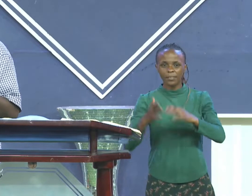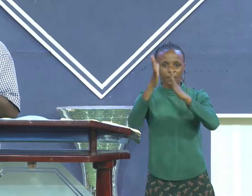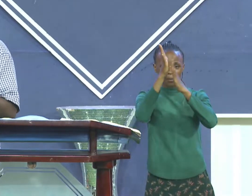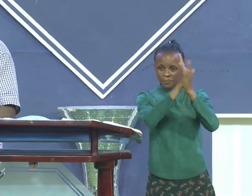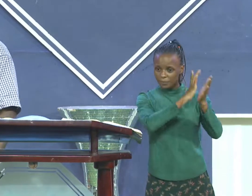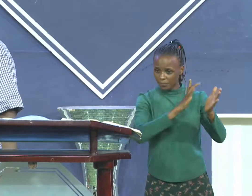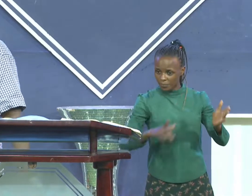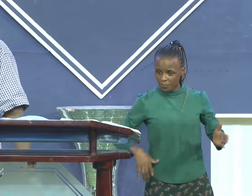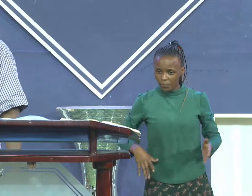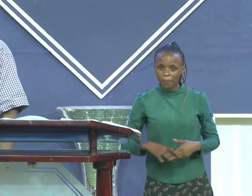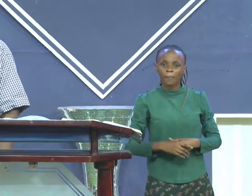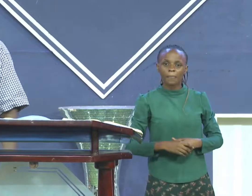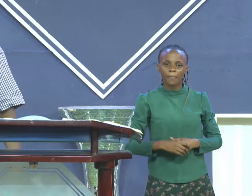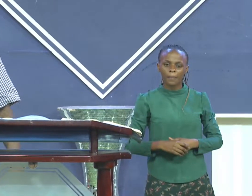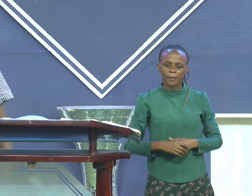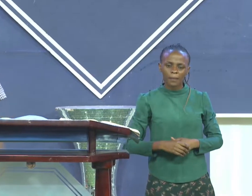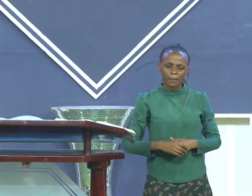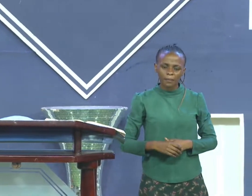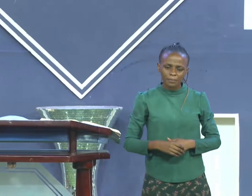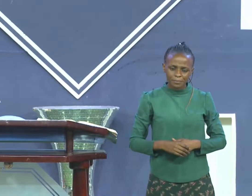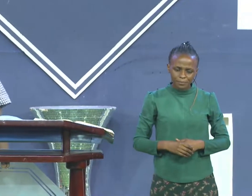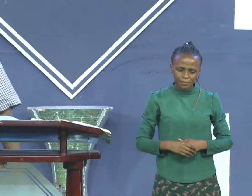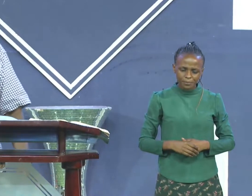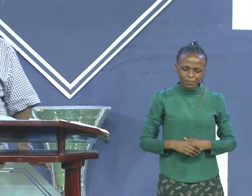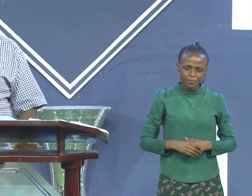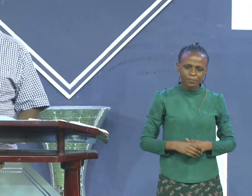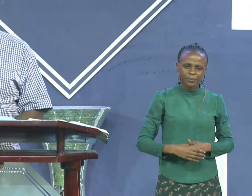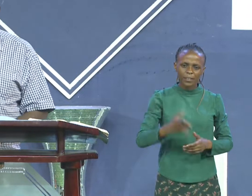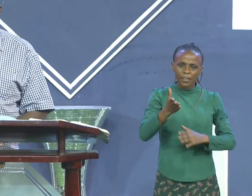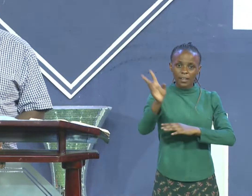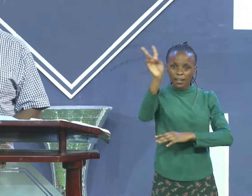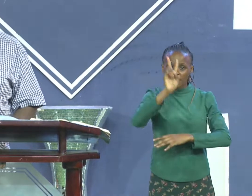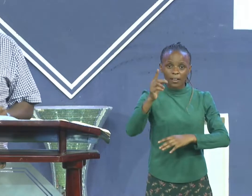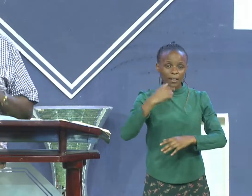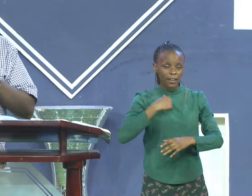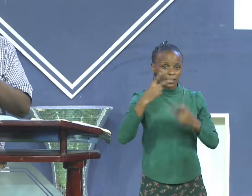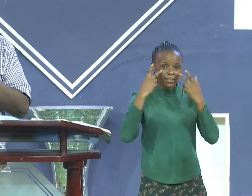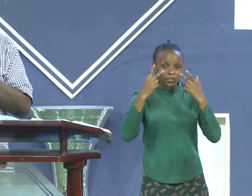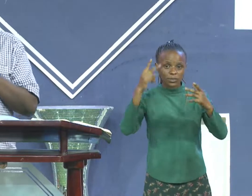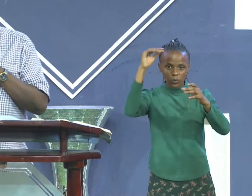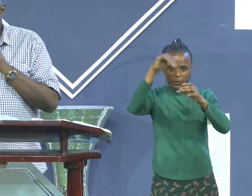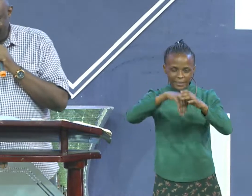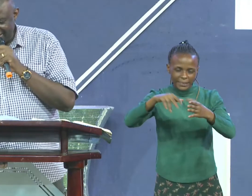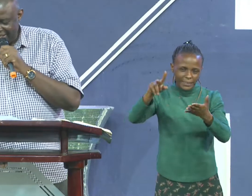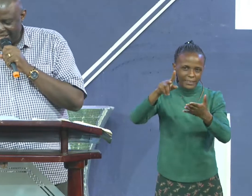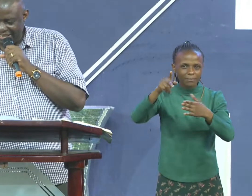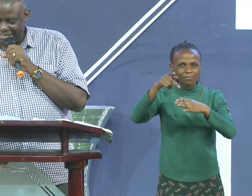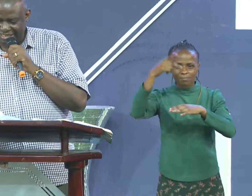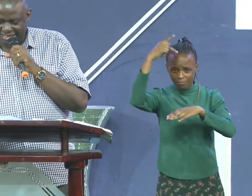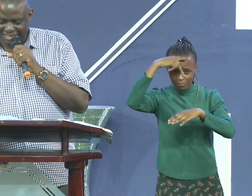Praise the Lord. And there is a verse that I saw in Proverbs, if I could quickly see it.